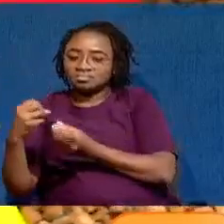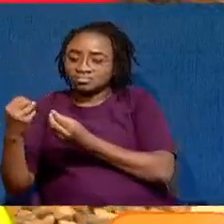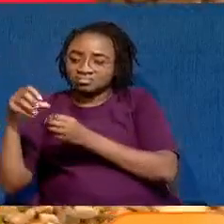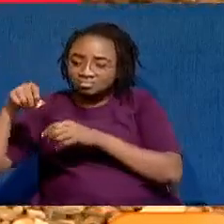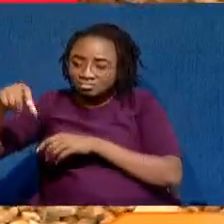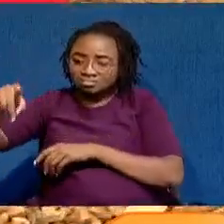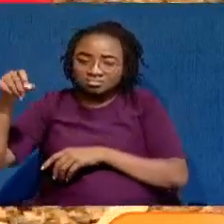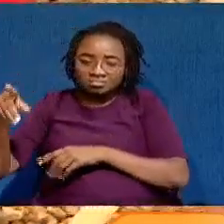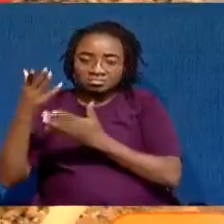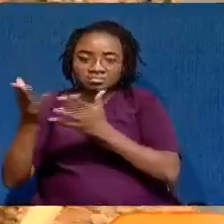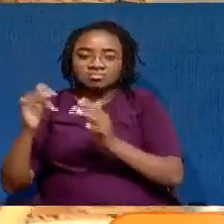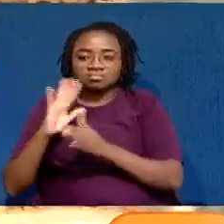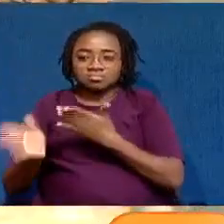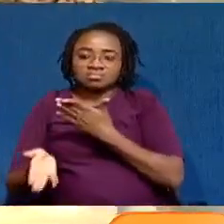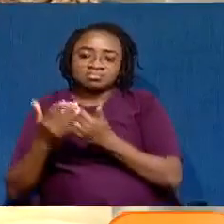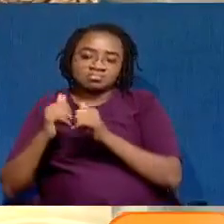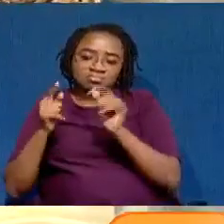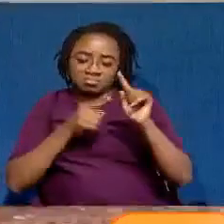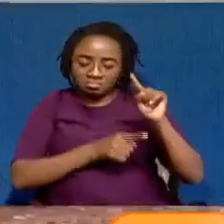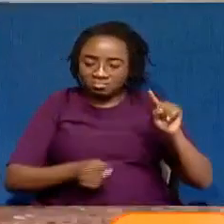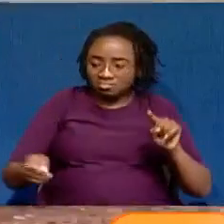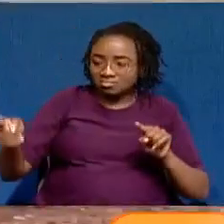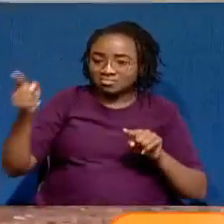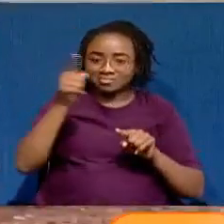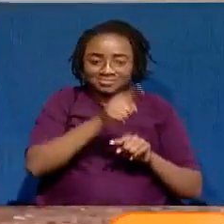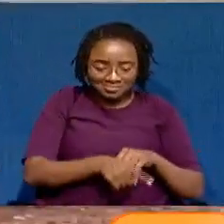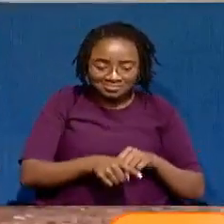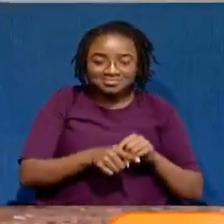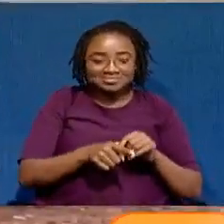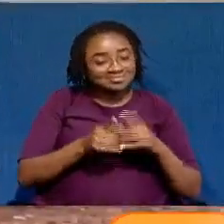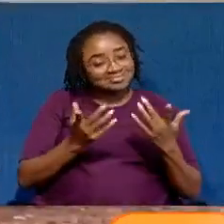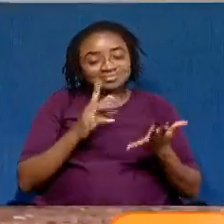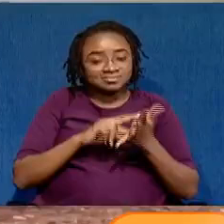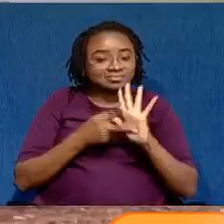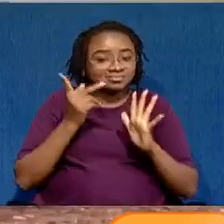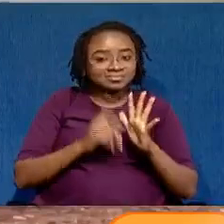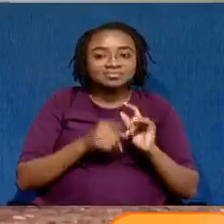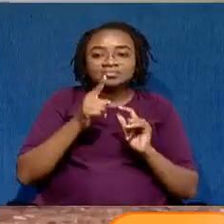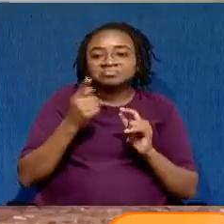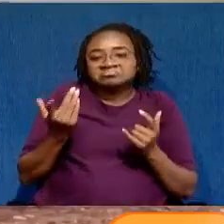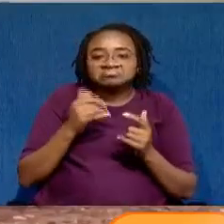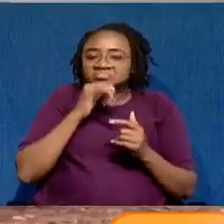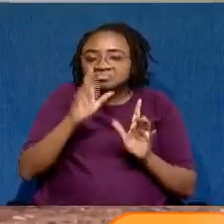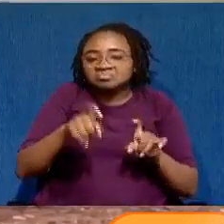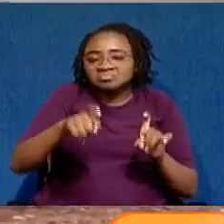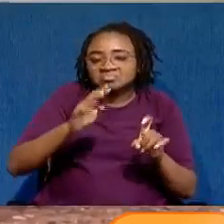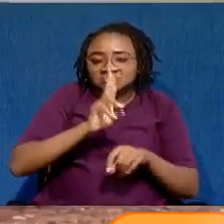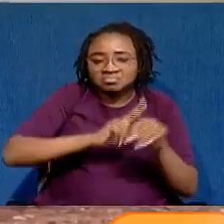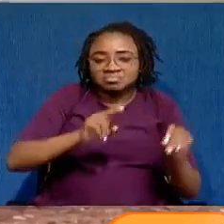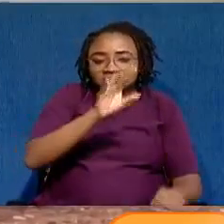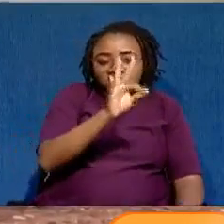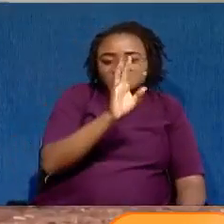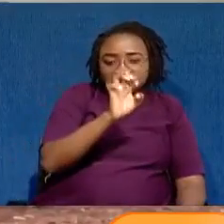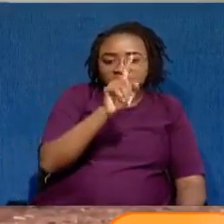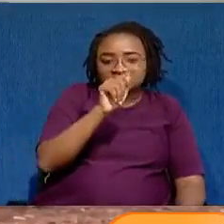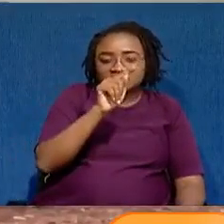some of the minerals that plants need. So you realize that I may not need to have use of fertilizers, because already